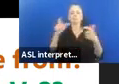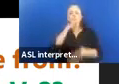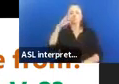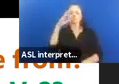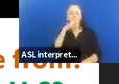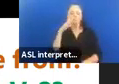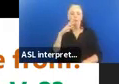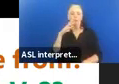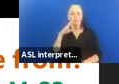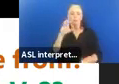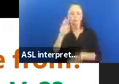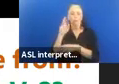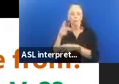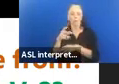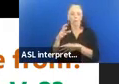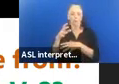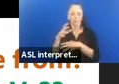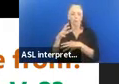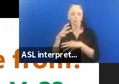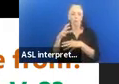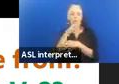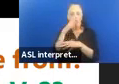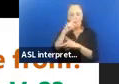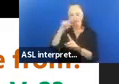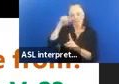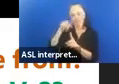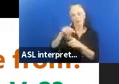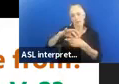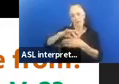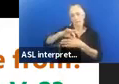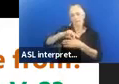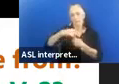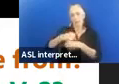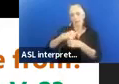particularly industrial meat production.